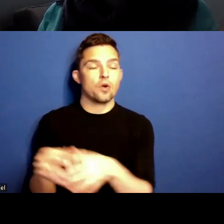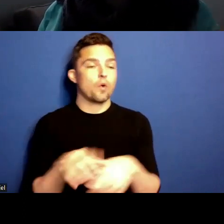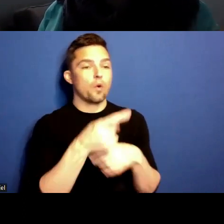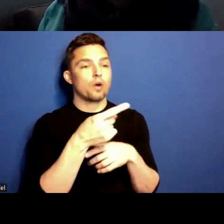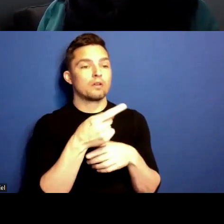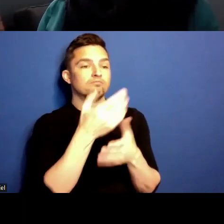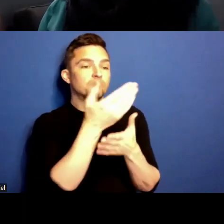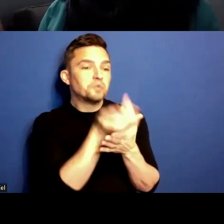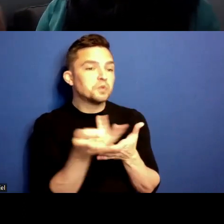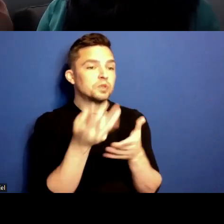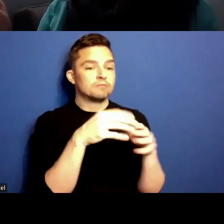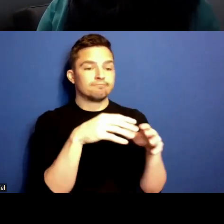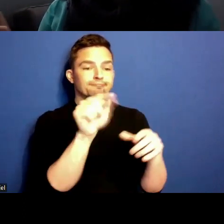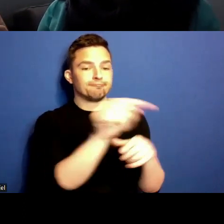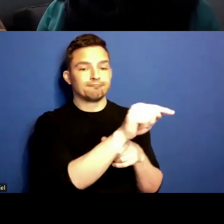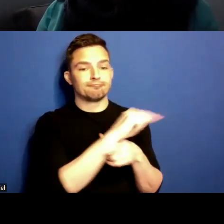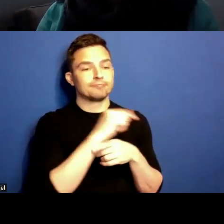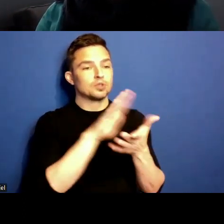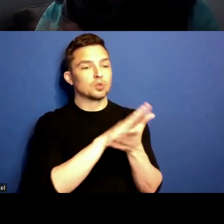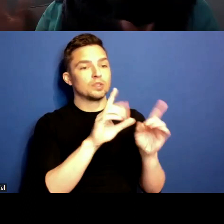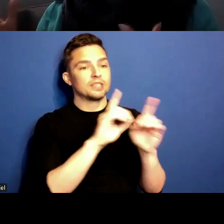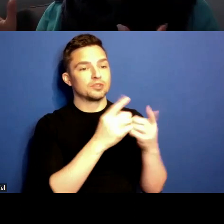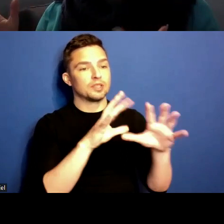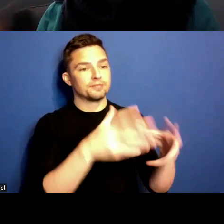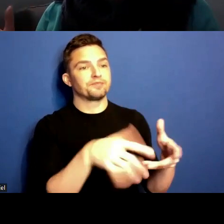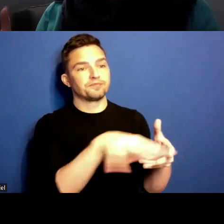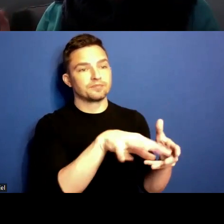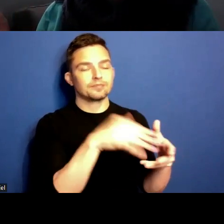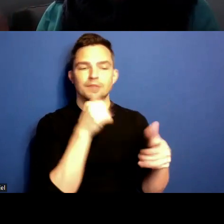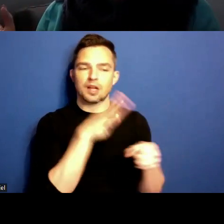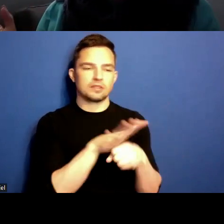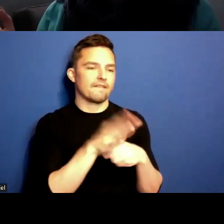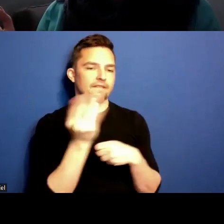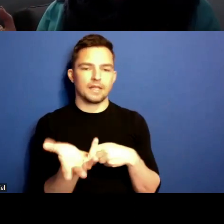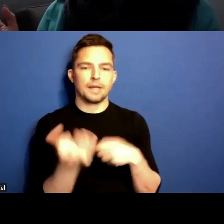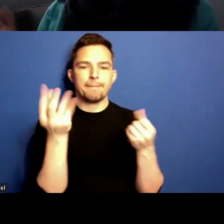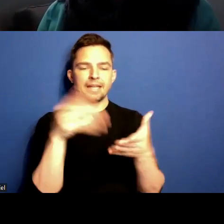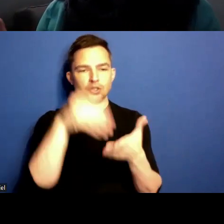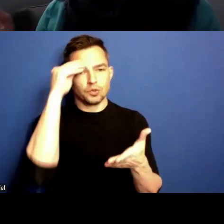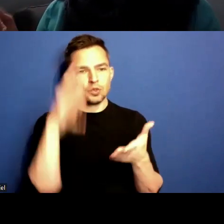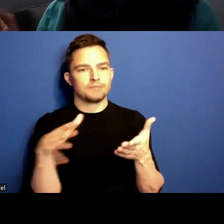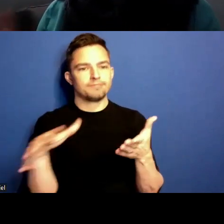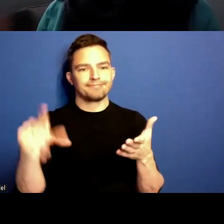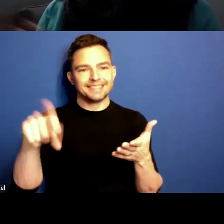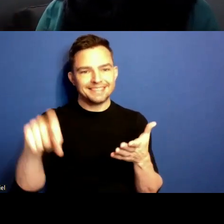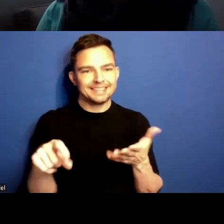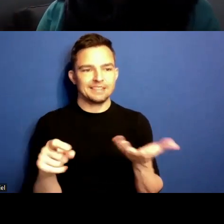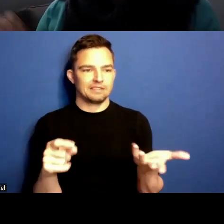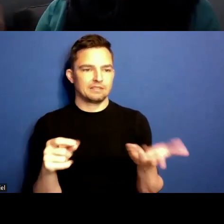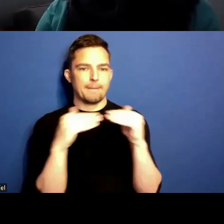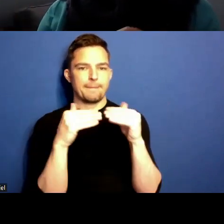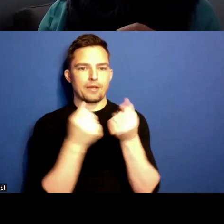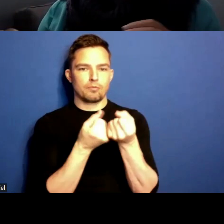school districts, but that's not enough. There are many students in need of peer